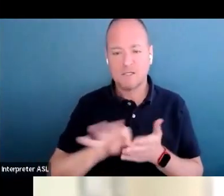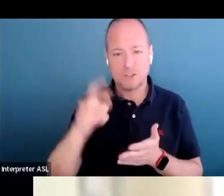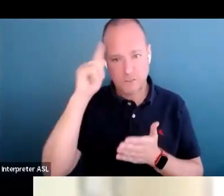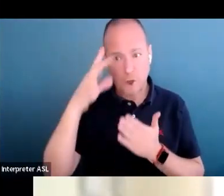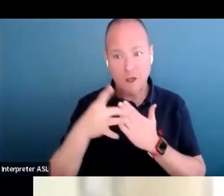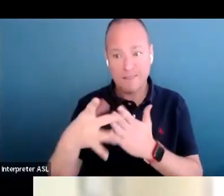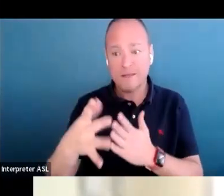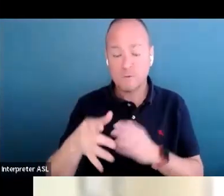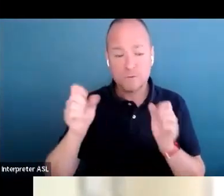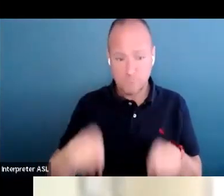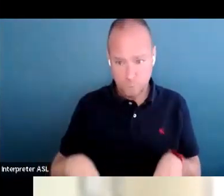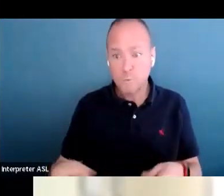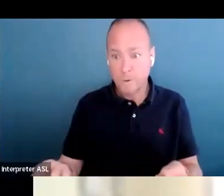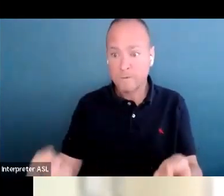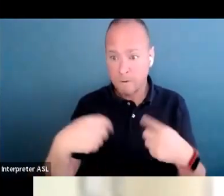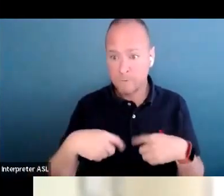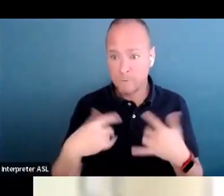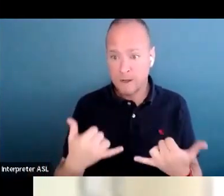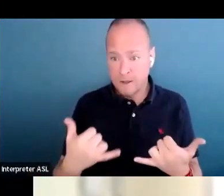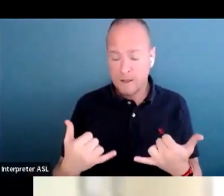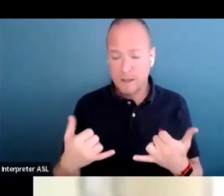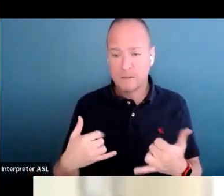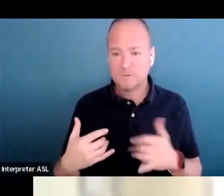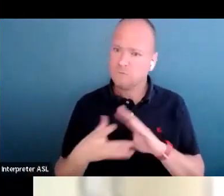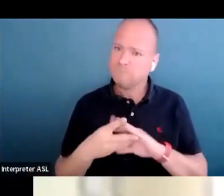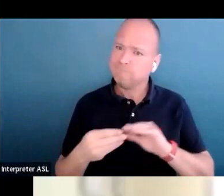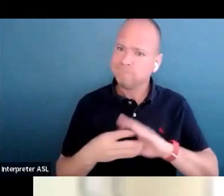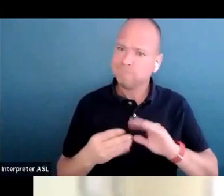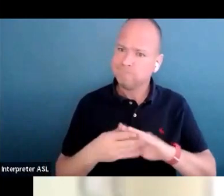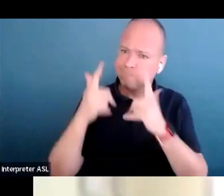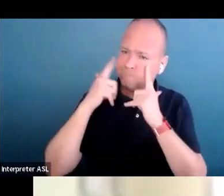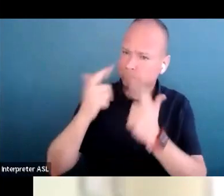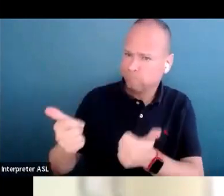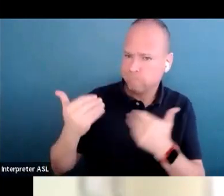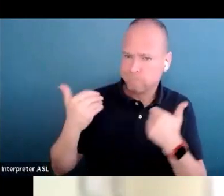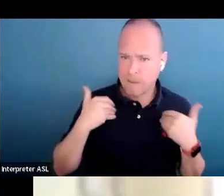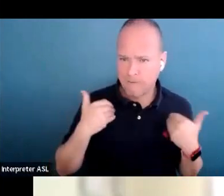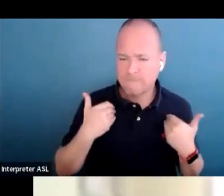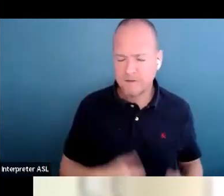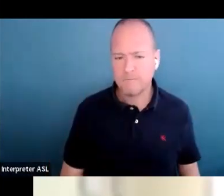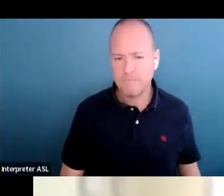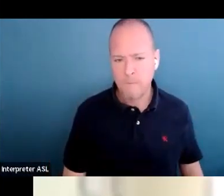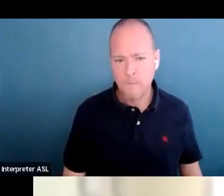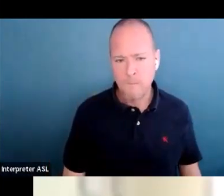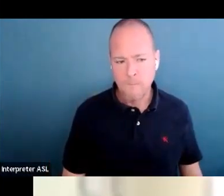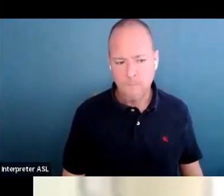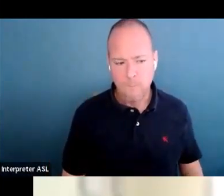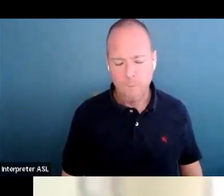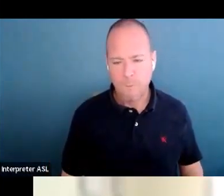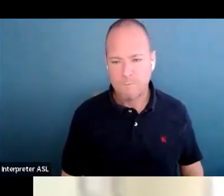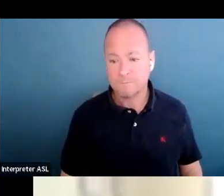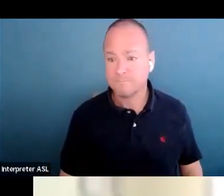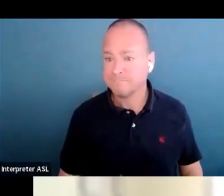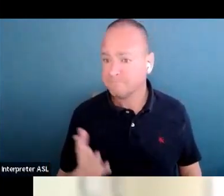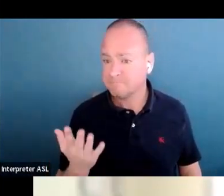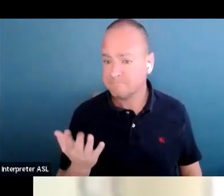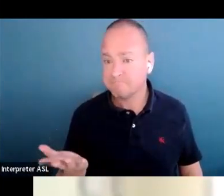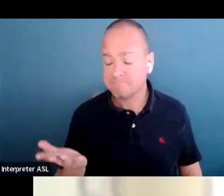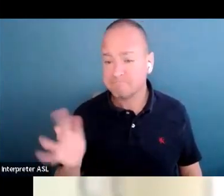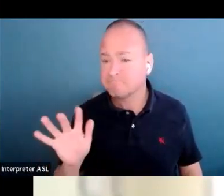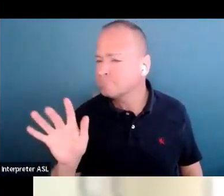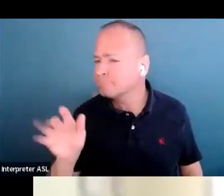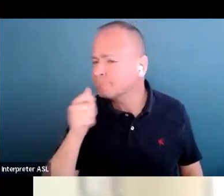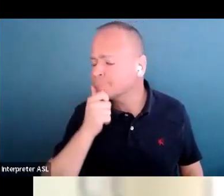to be present today to share any comments they may have. Do we have,